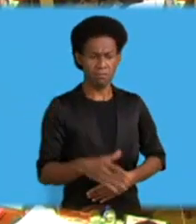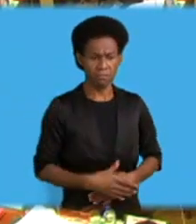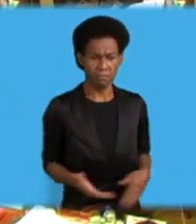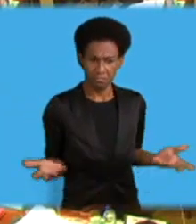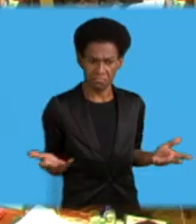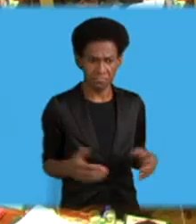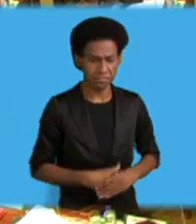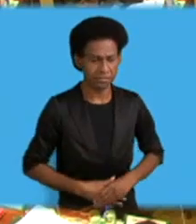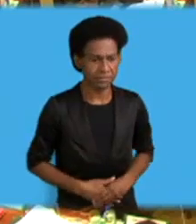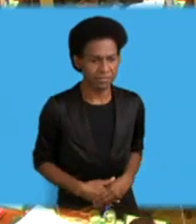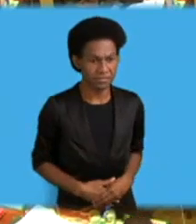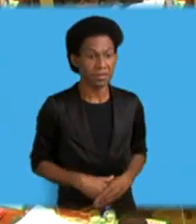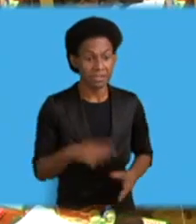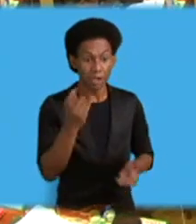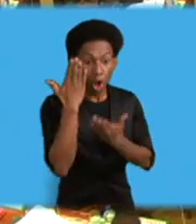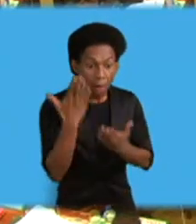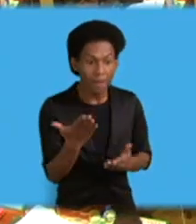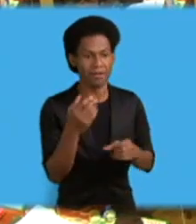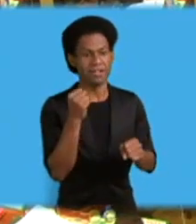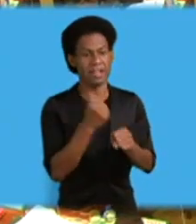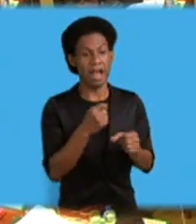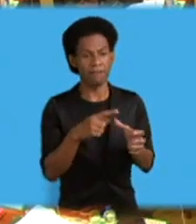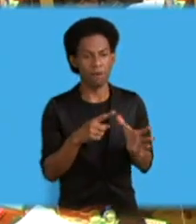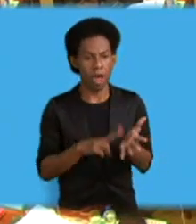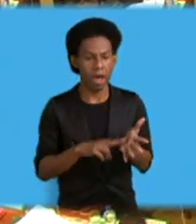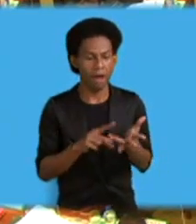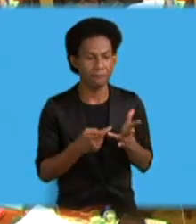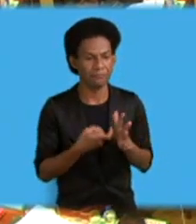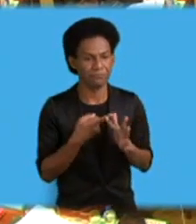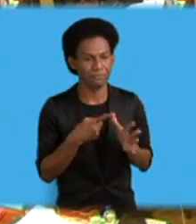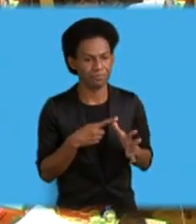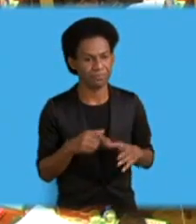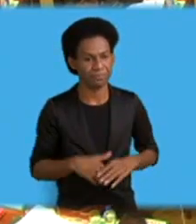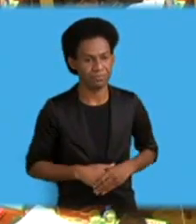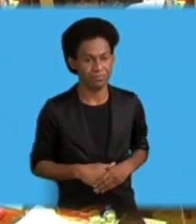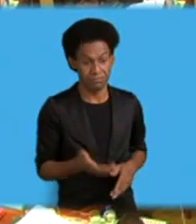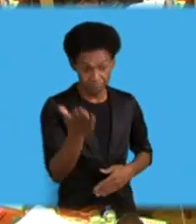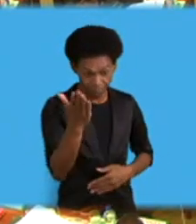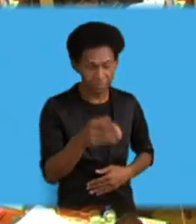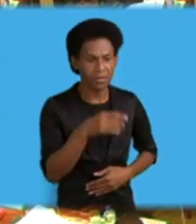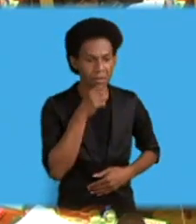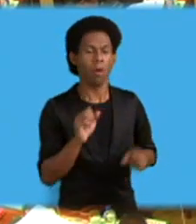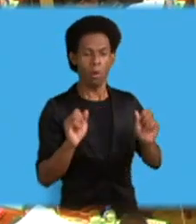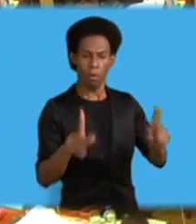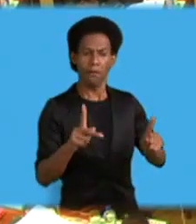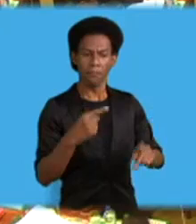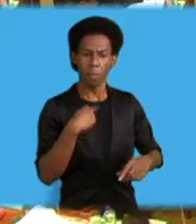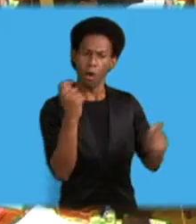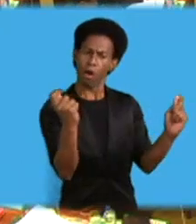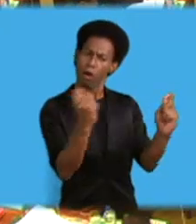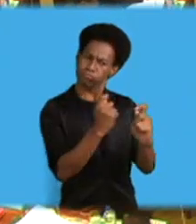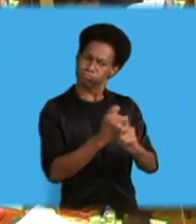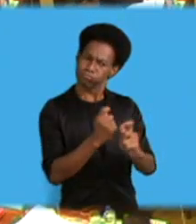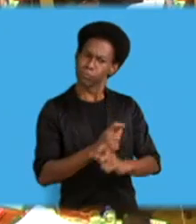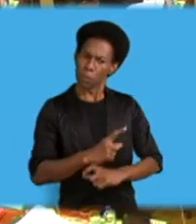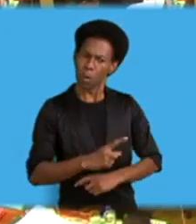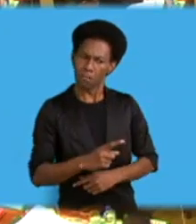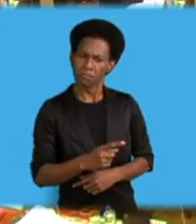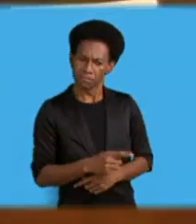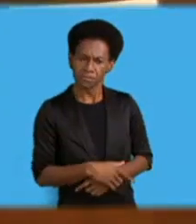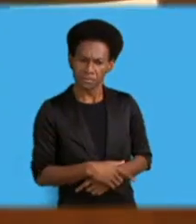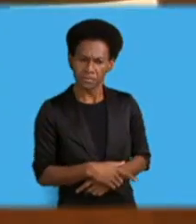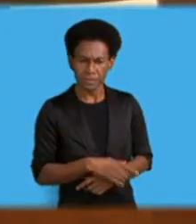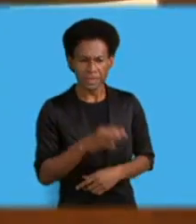Ngawaka. Madam Speaker, let me just change it a bit, change the direction of this a bit. Our tourists come